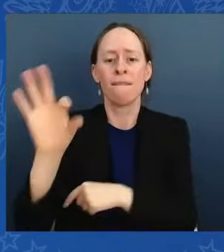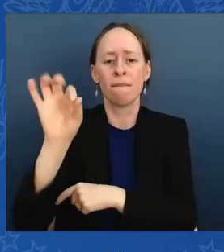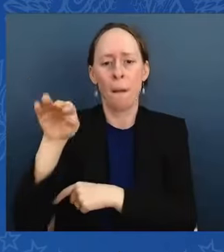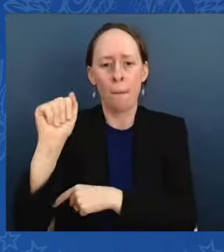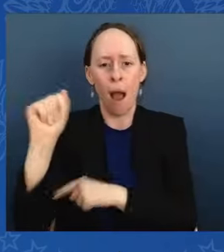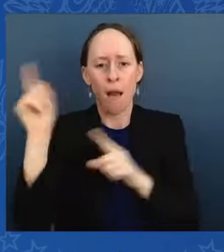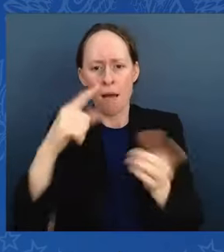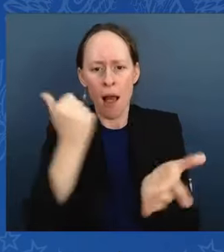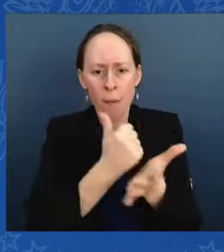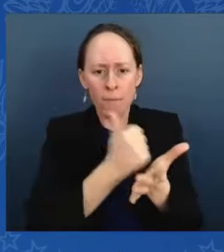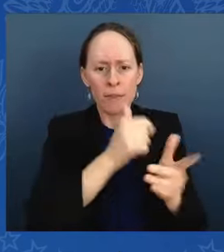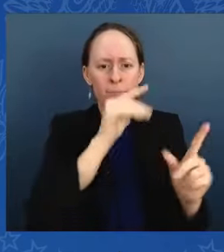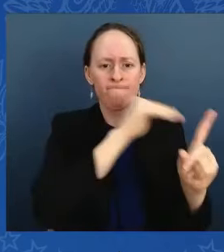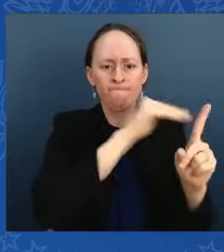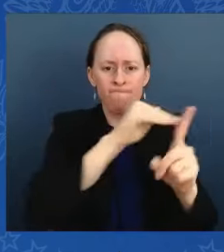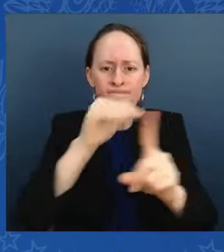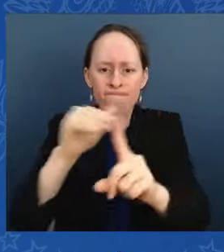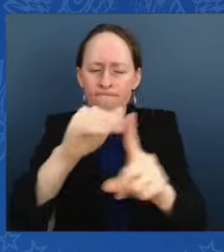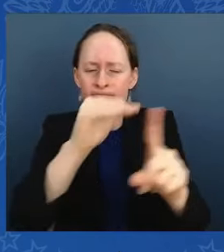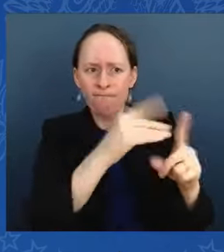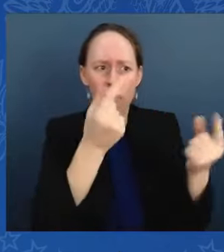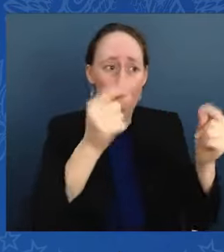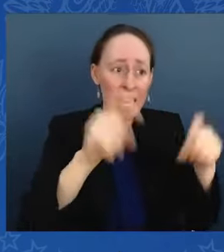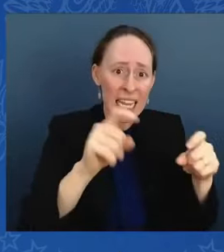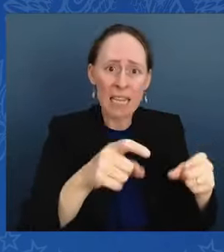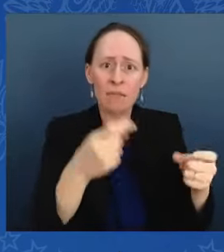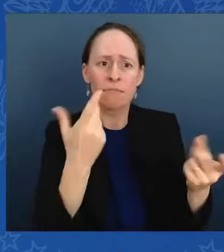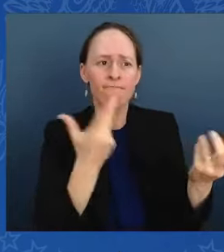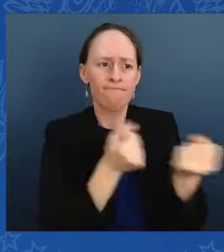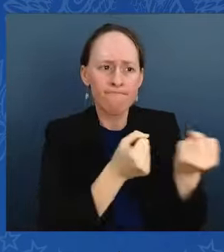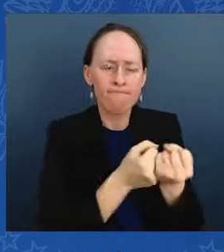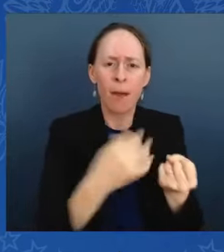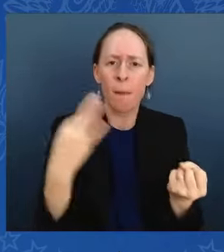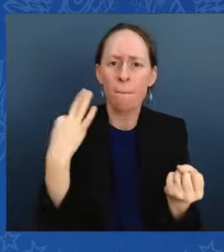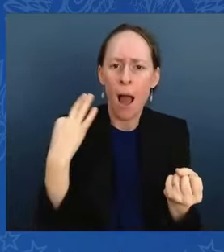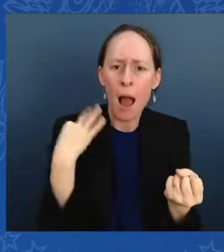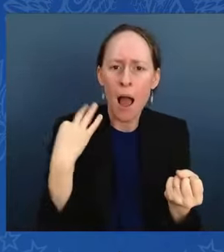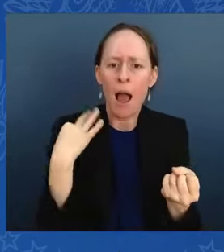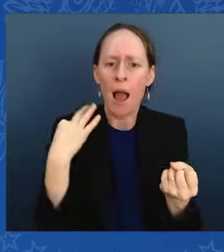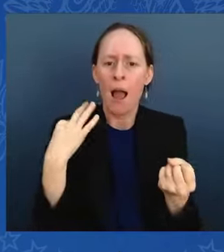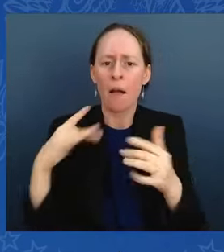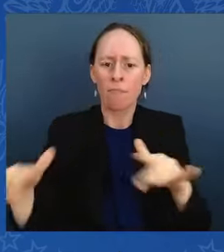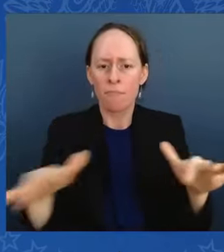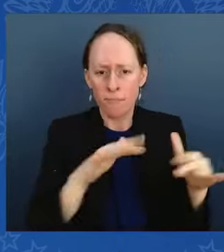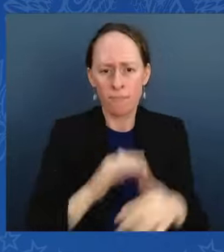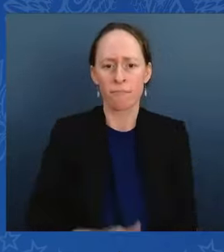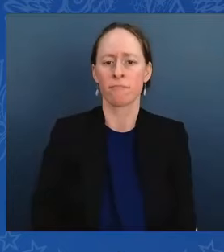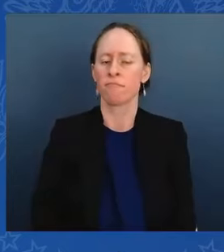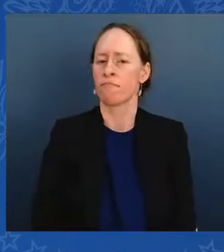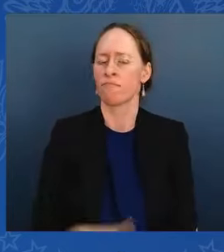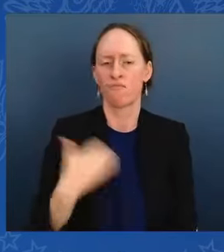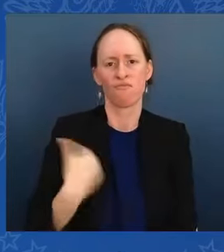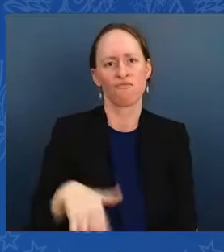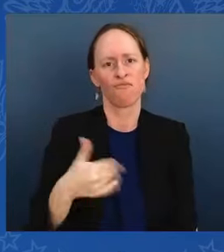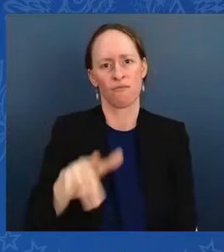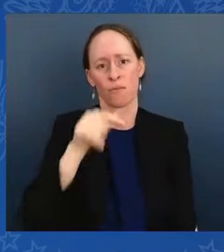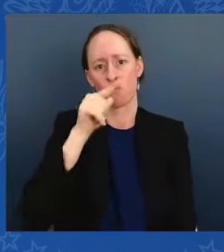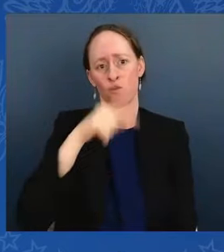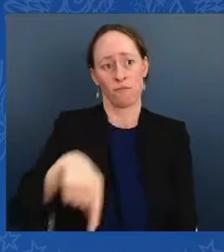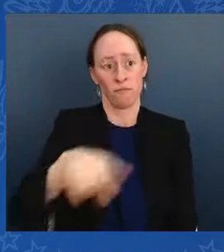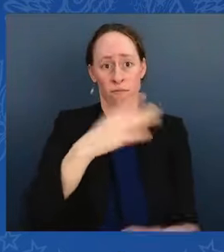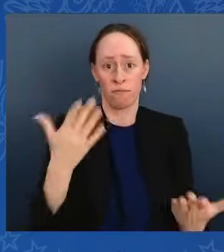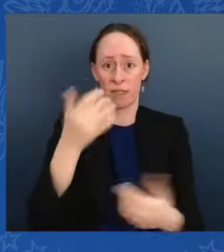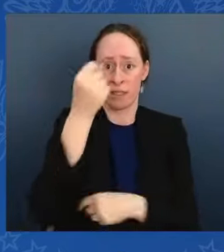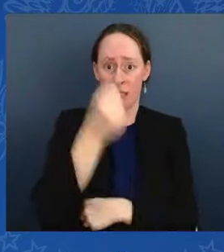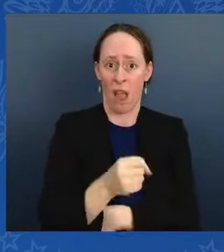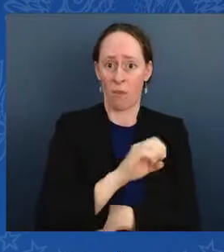Think of all the people out there throughout the country here in the Southeast that they need prescriptions filled. They don't have the money. They've lost everything. They